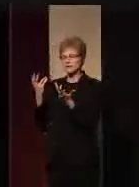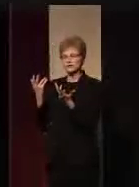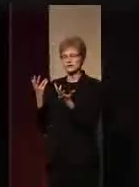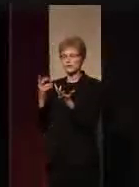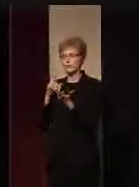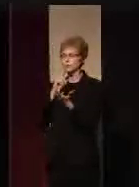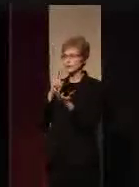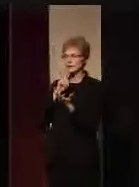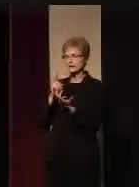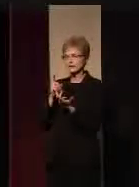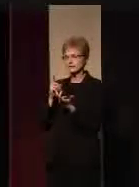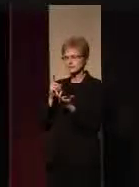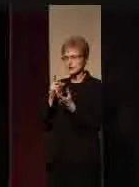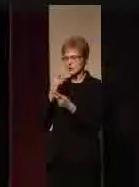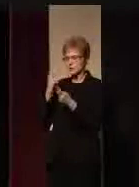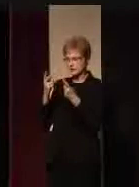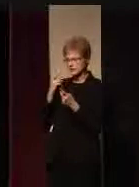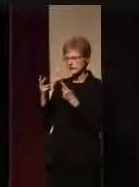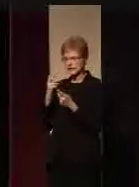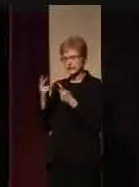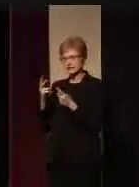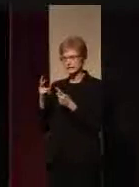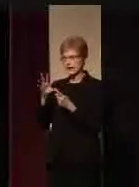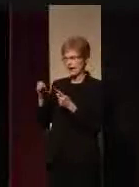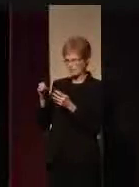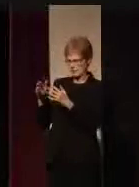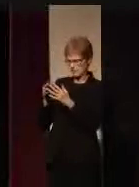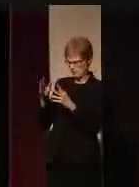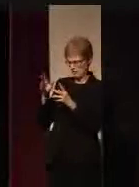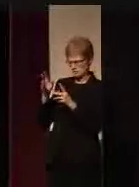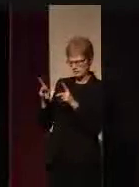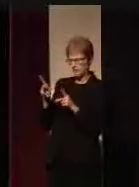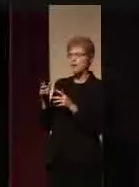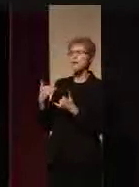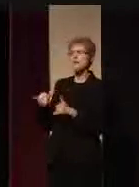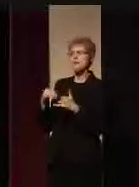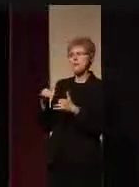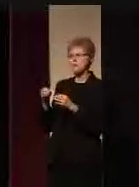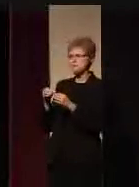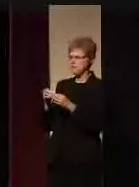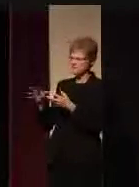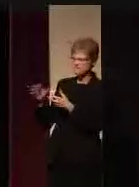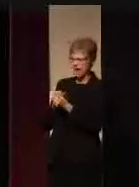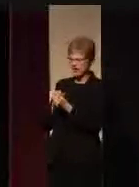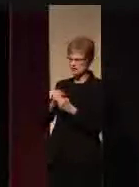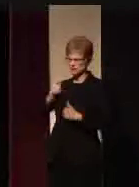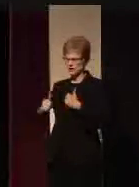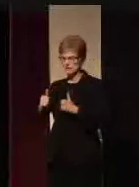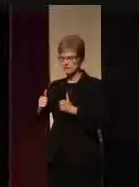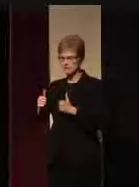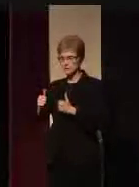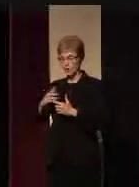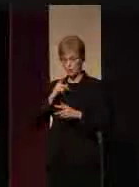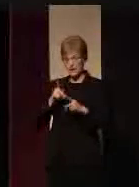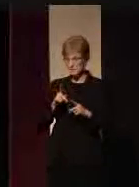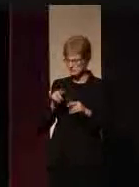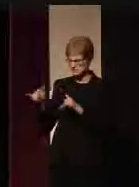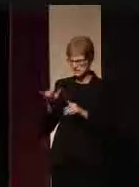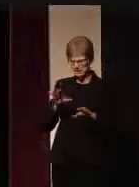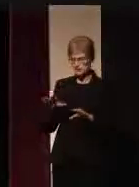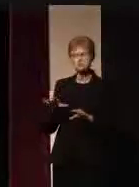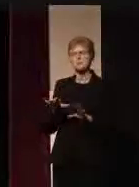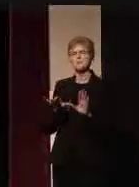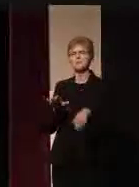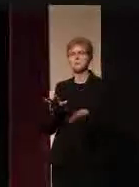are quicker to see aggressiveness and violence in African Americans, even when whites engage in identical behavior. For example, in one